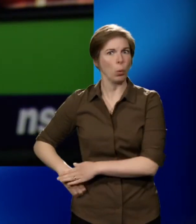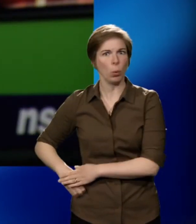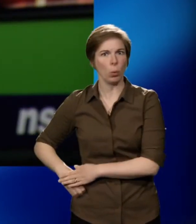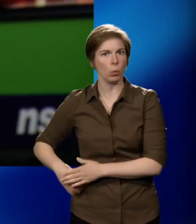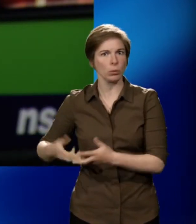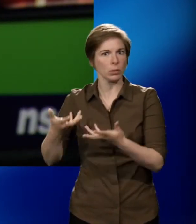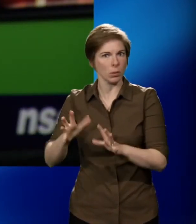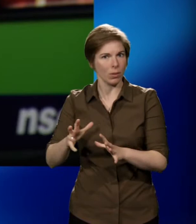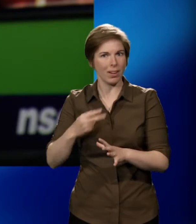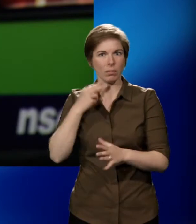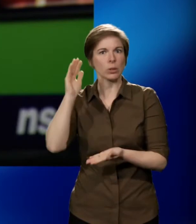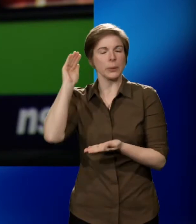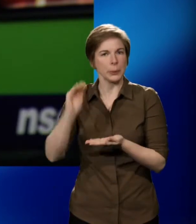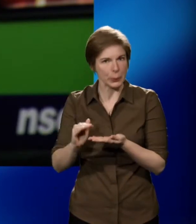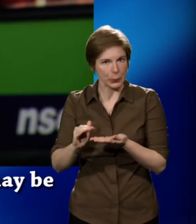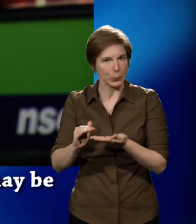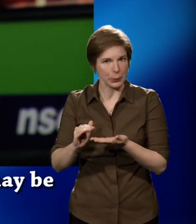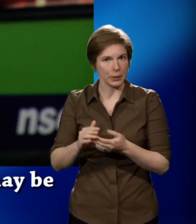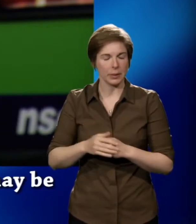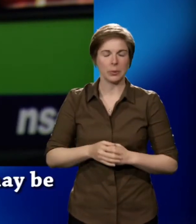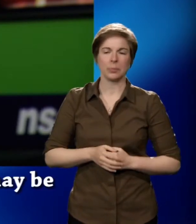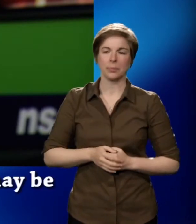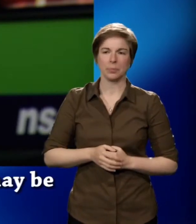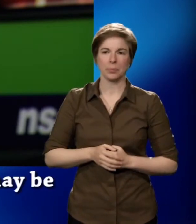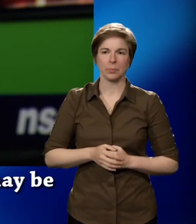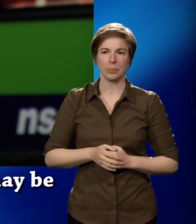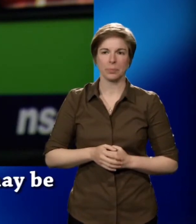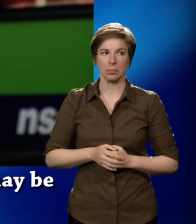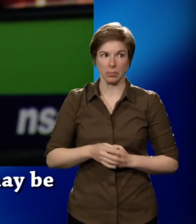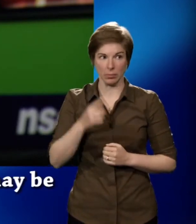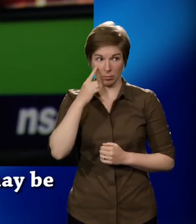cell phone down. And if